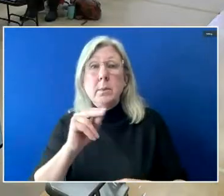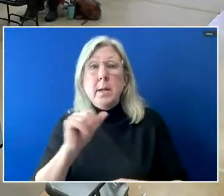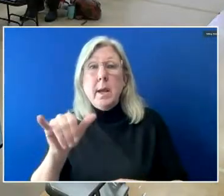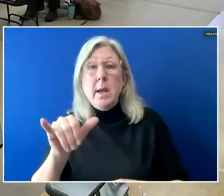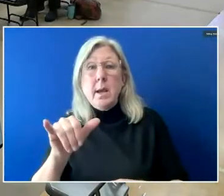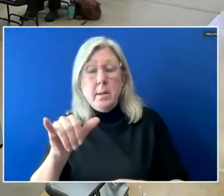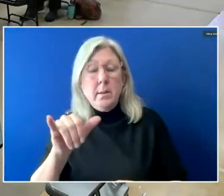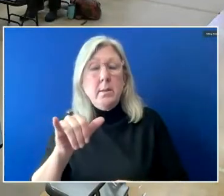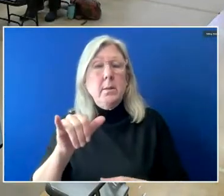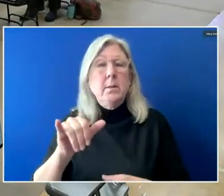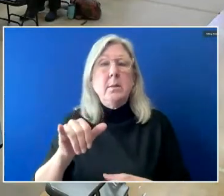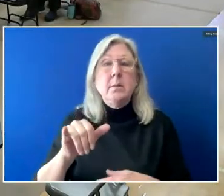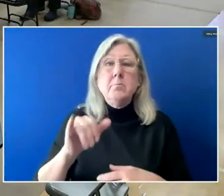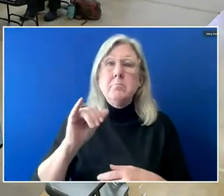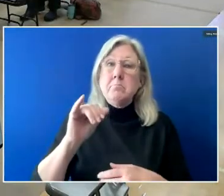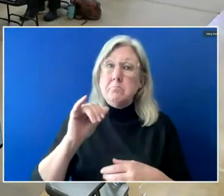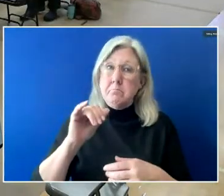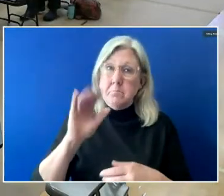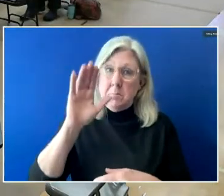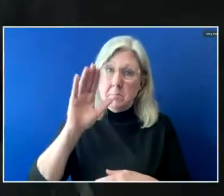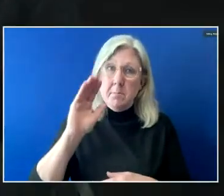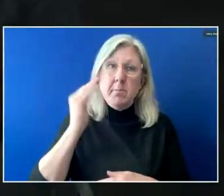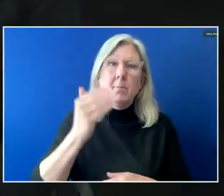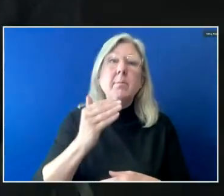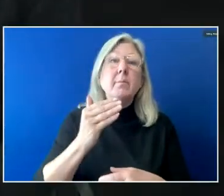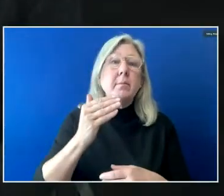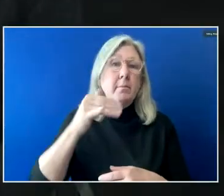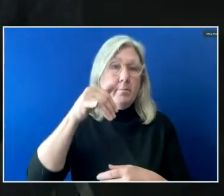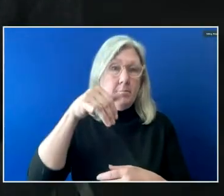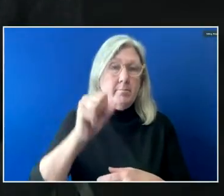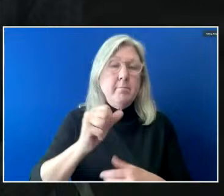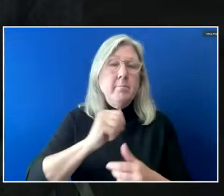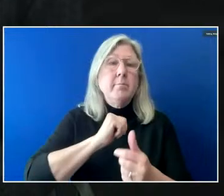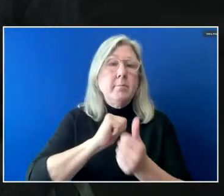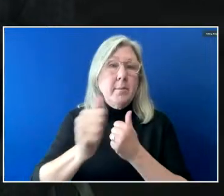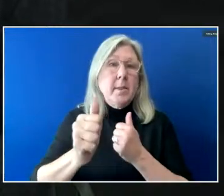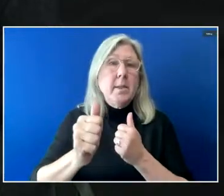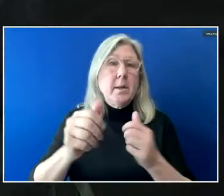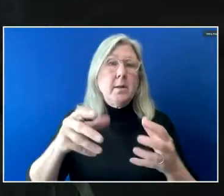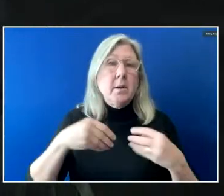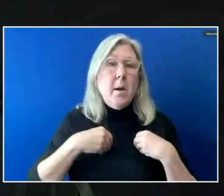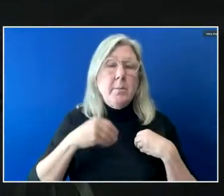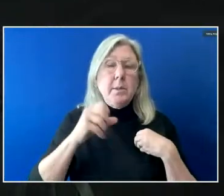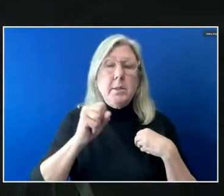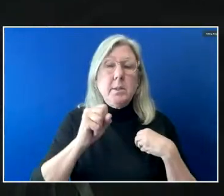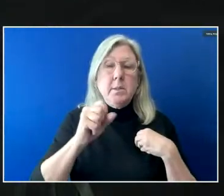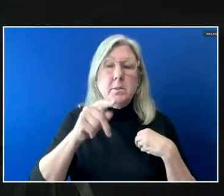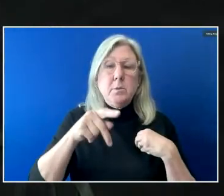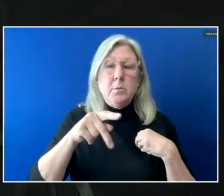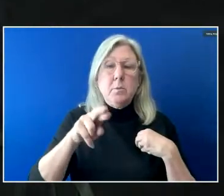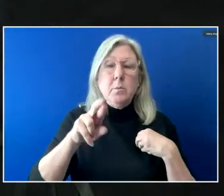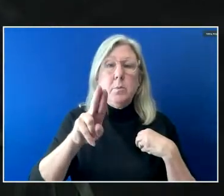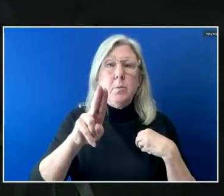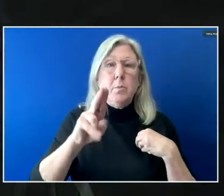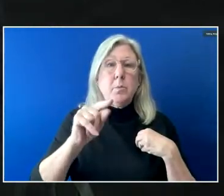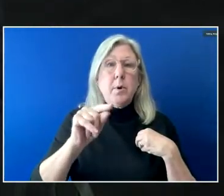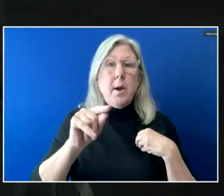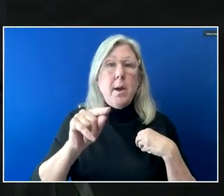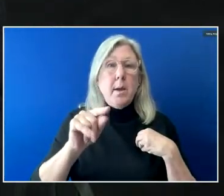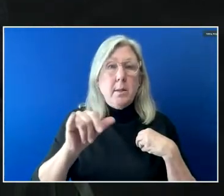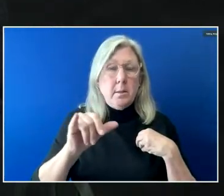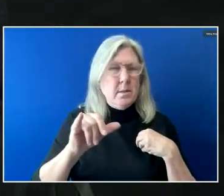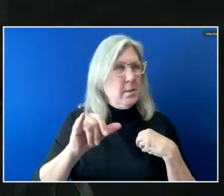eyes appear to have it the eyes do have it and you've adopted the Sprite resolution m o Conor had